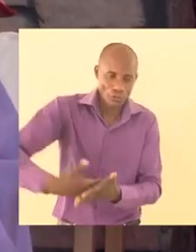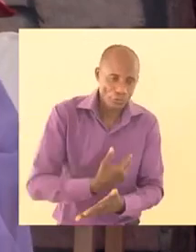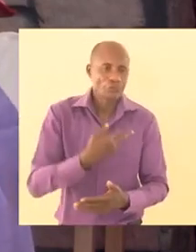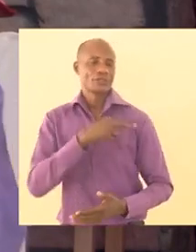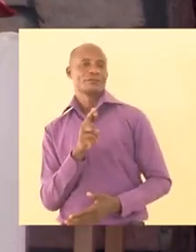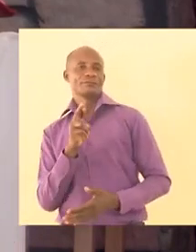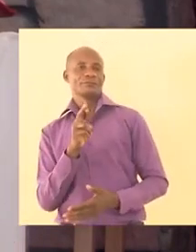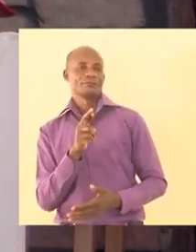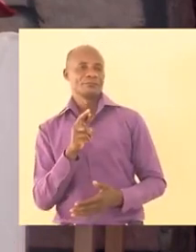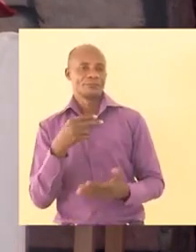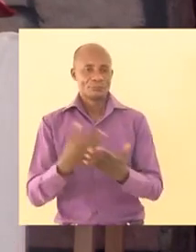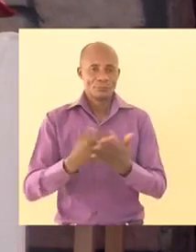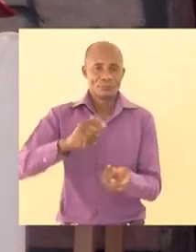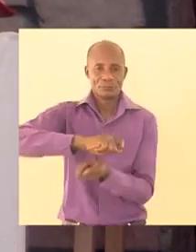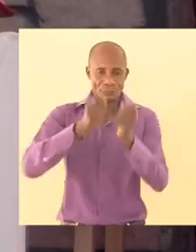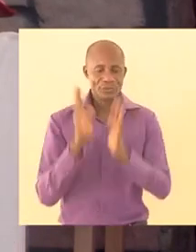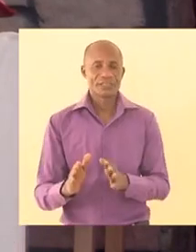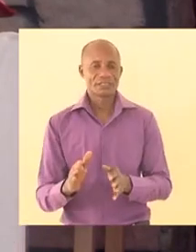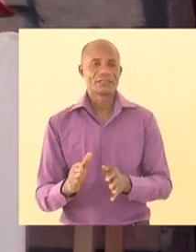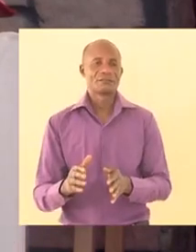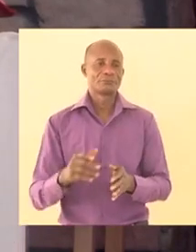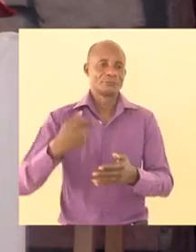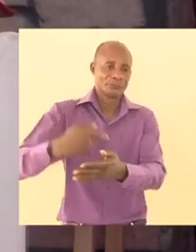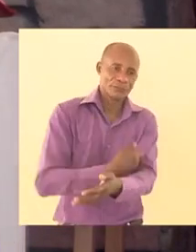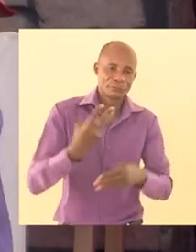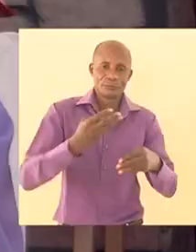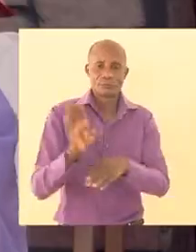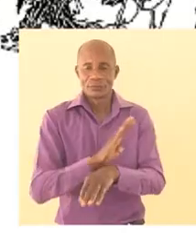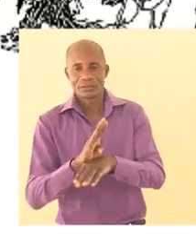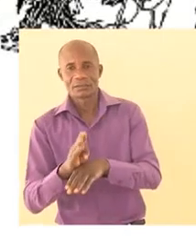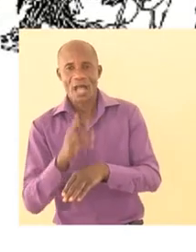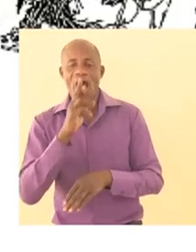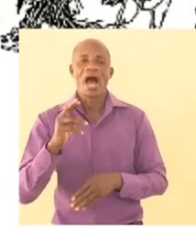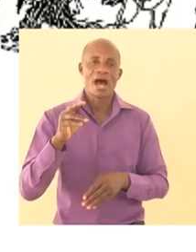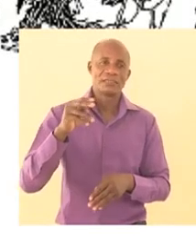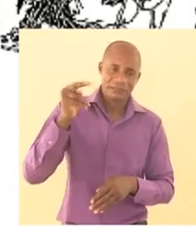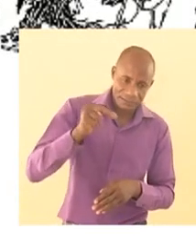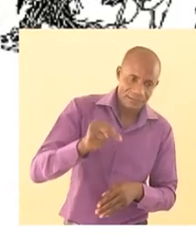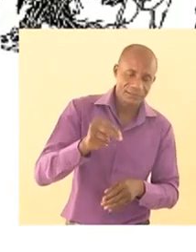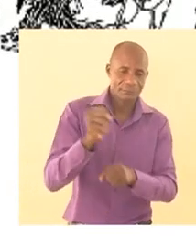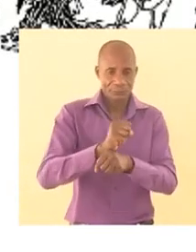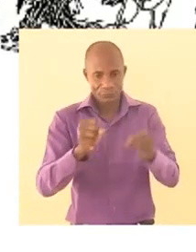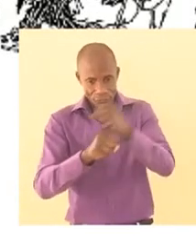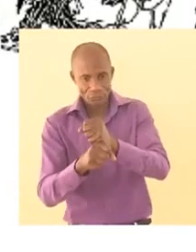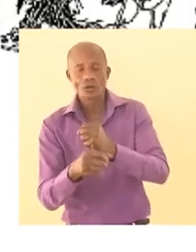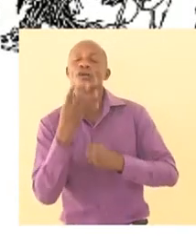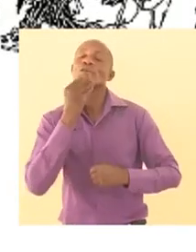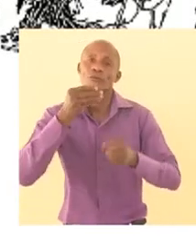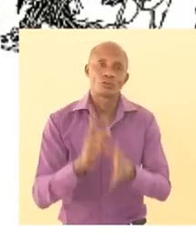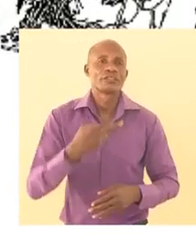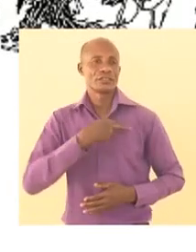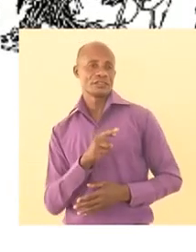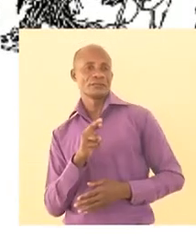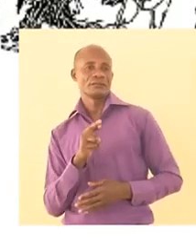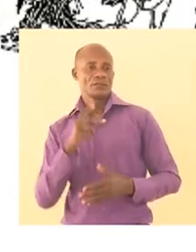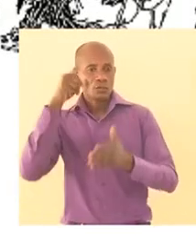need that. So, money changers, ram, pigeon, sellers, etc. are necessary structures of the Jewish religion. So, what those